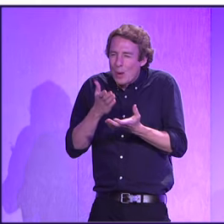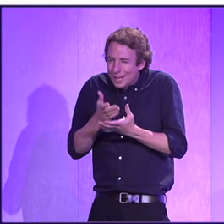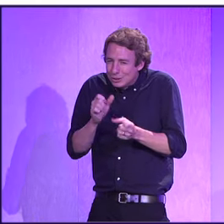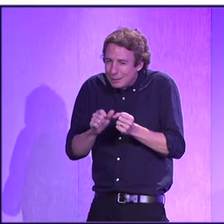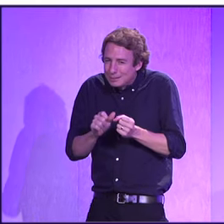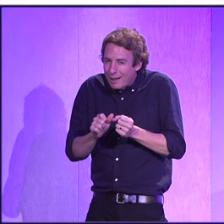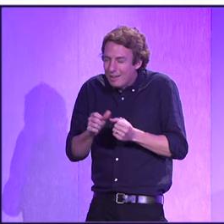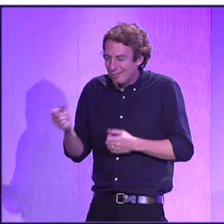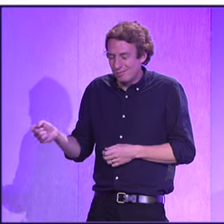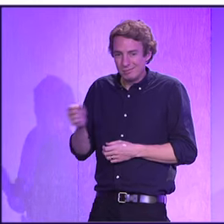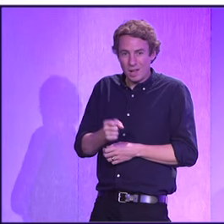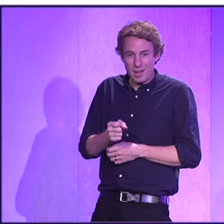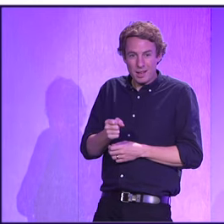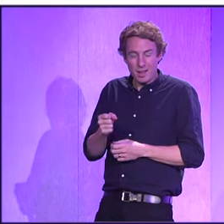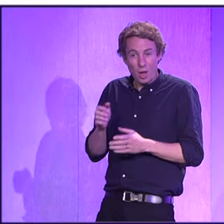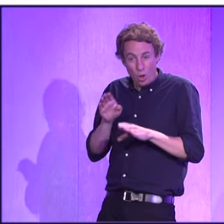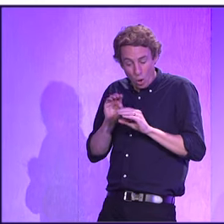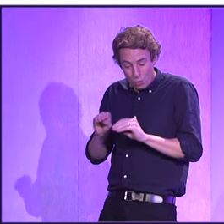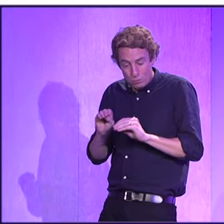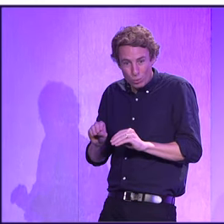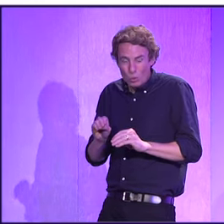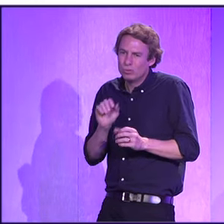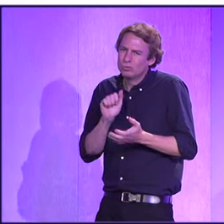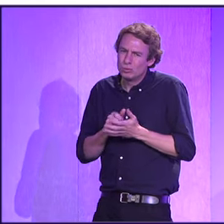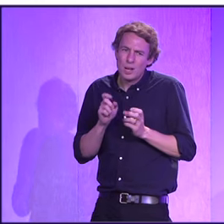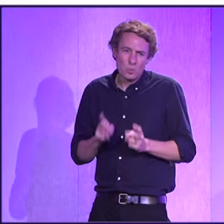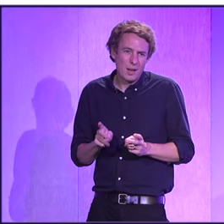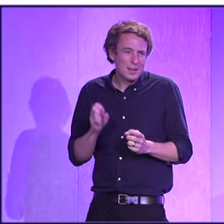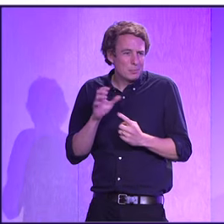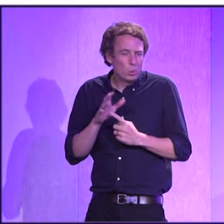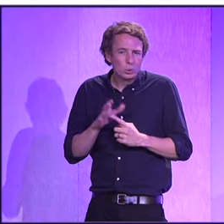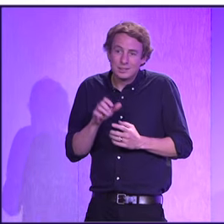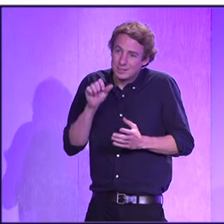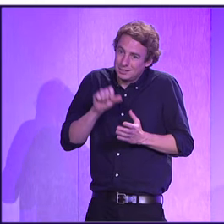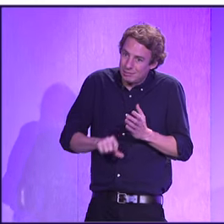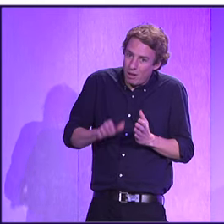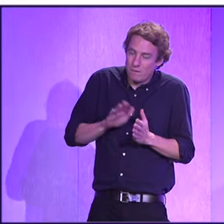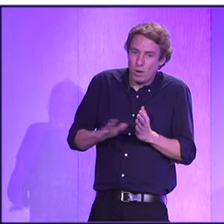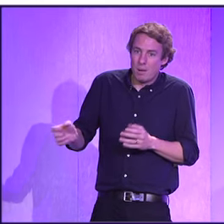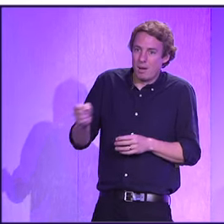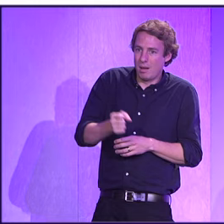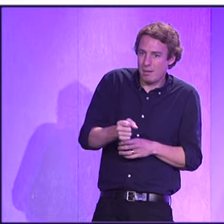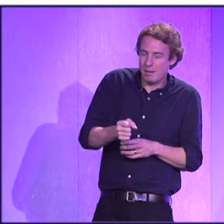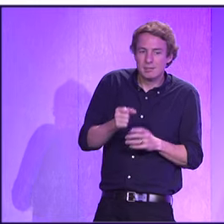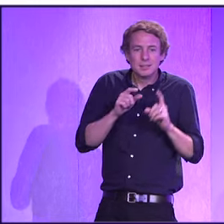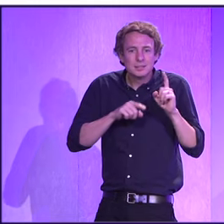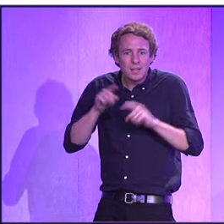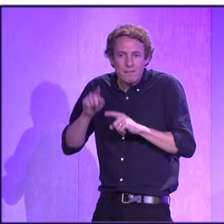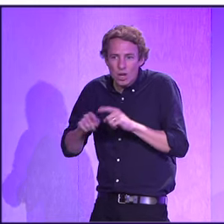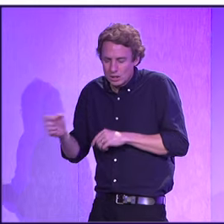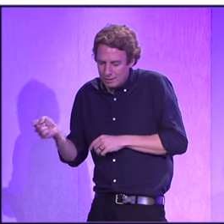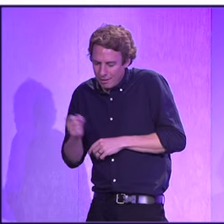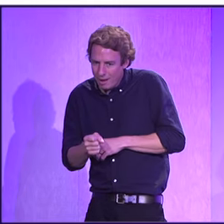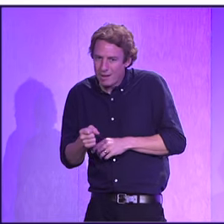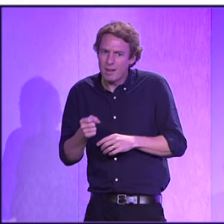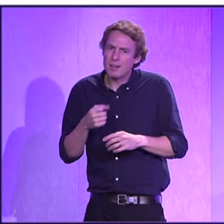better? Hire and onboard in the right way. Onboarding is super important, and basically it all starts with hiring. Hire for diversity,